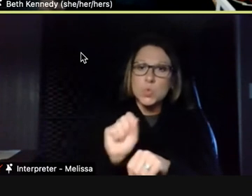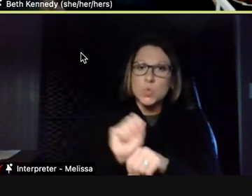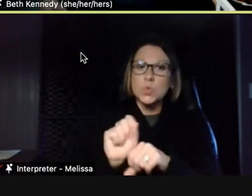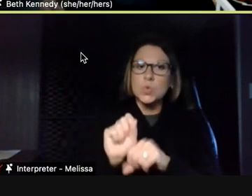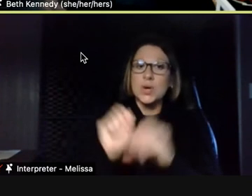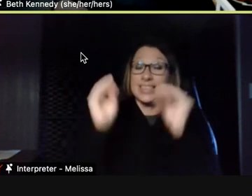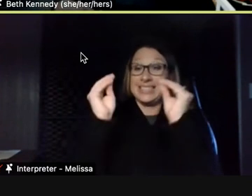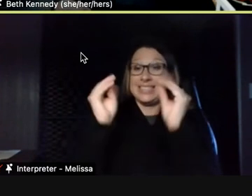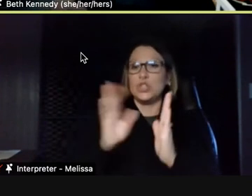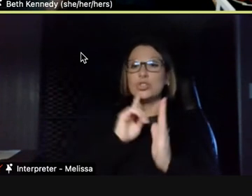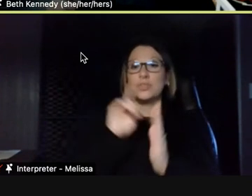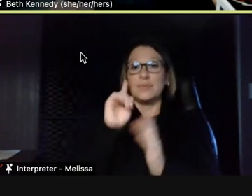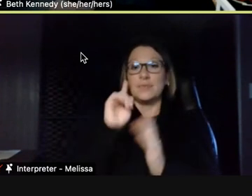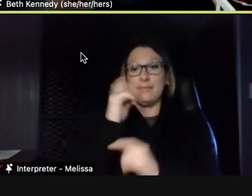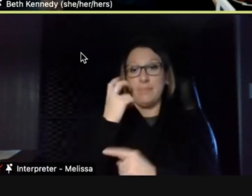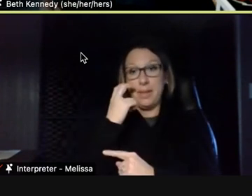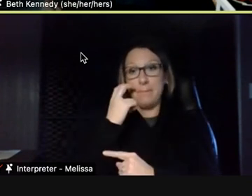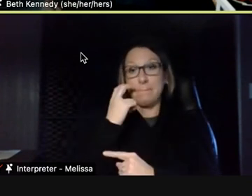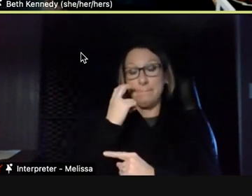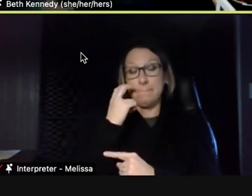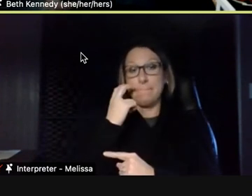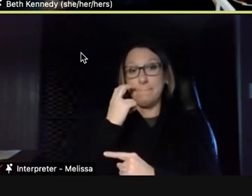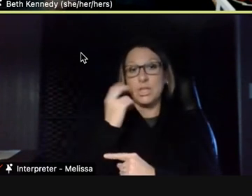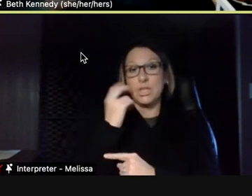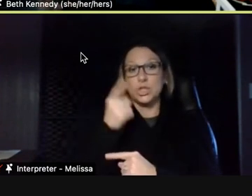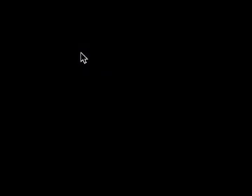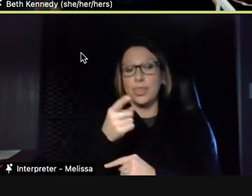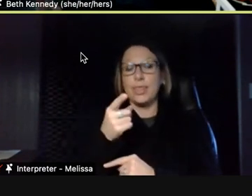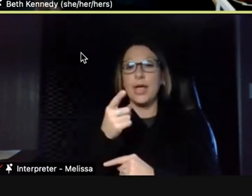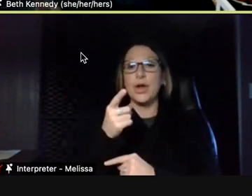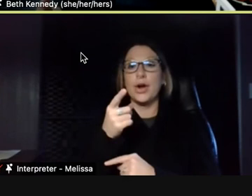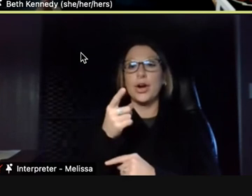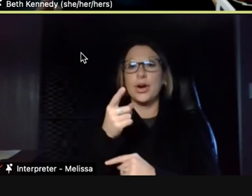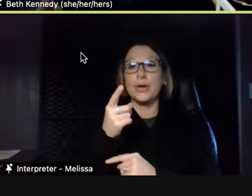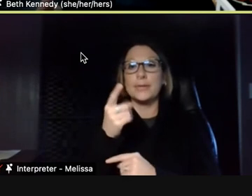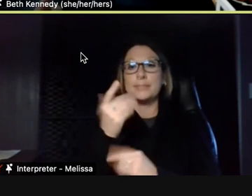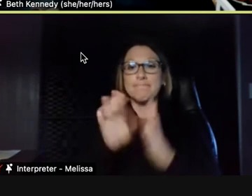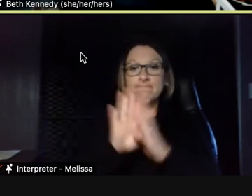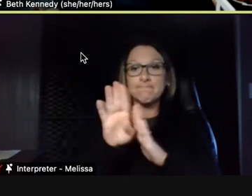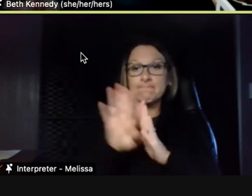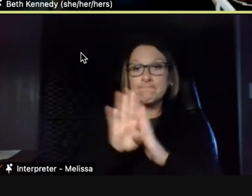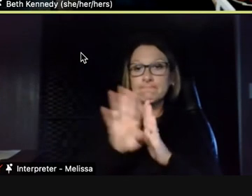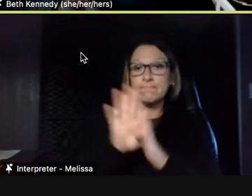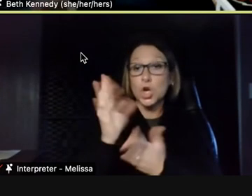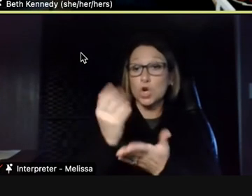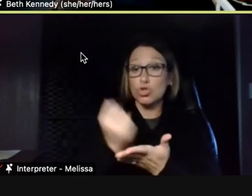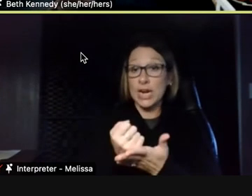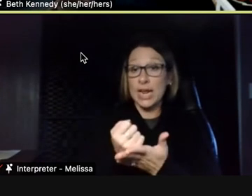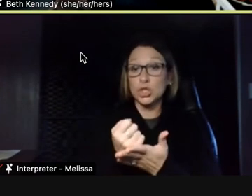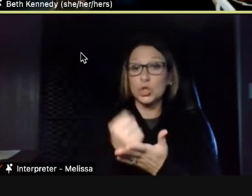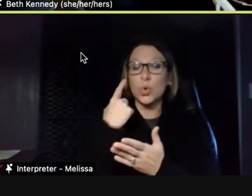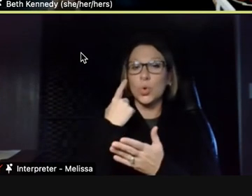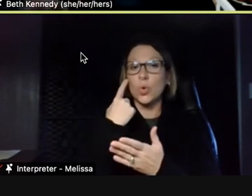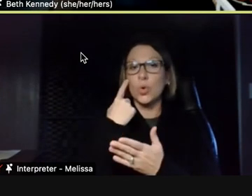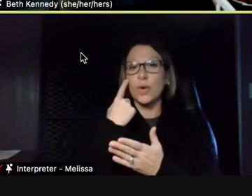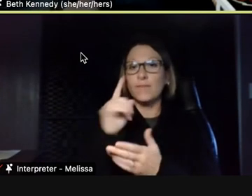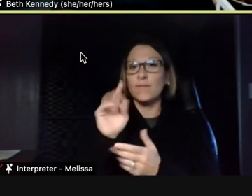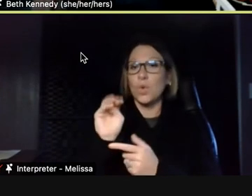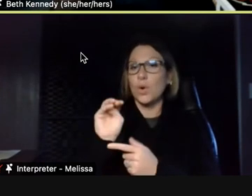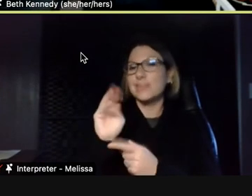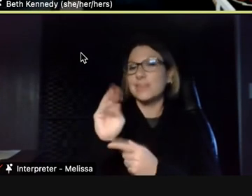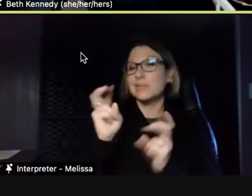of the deafblind. And so they're coming up with a credential for like a micro